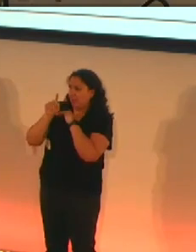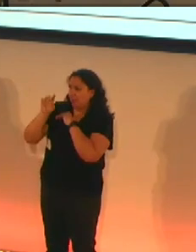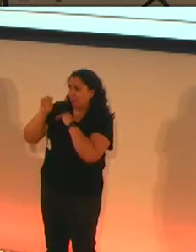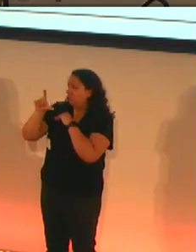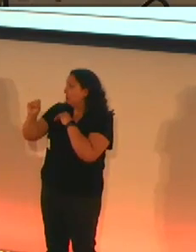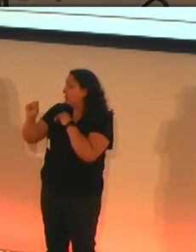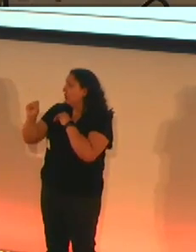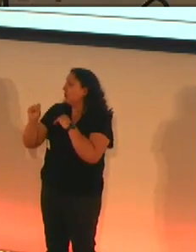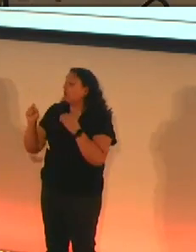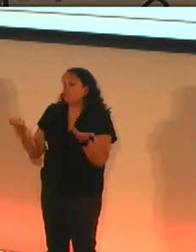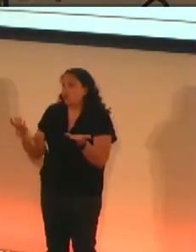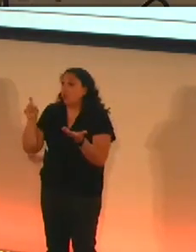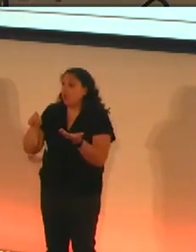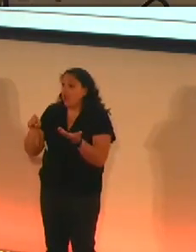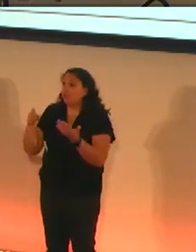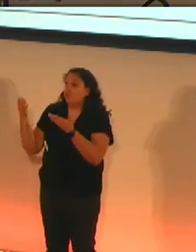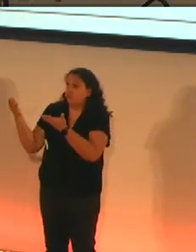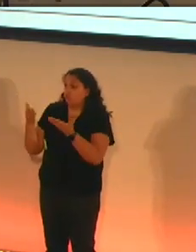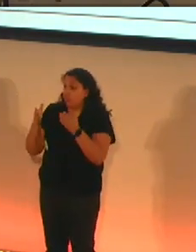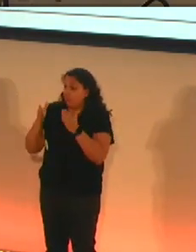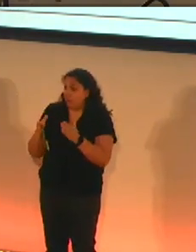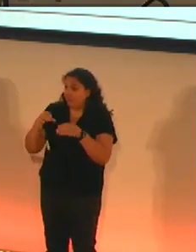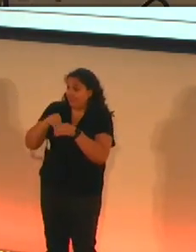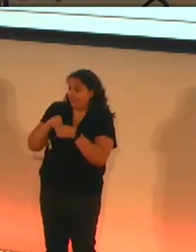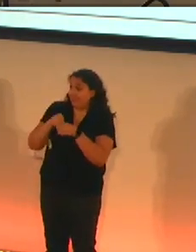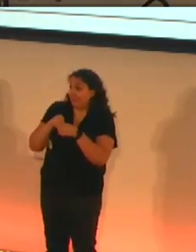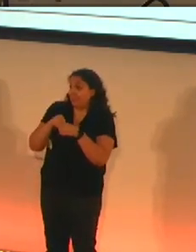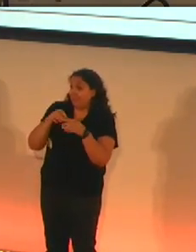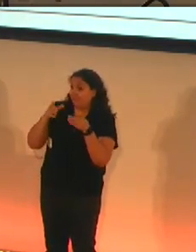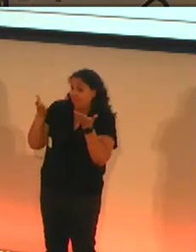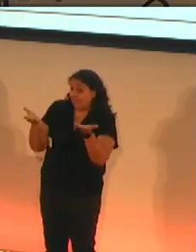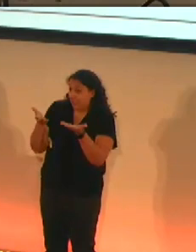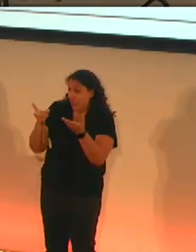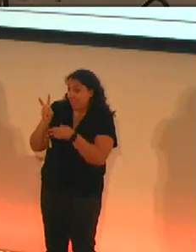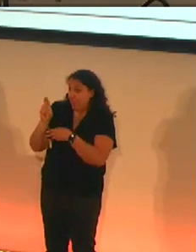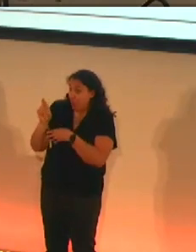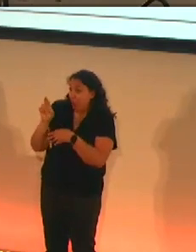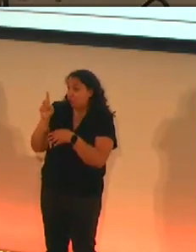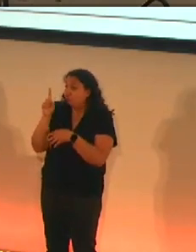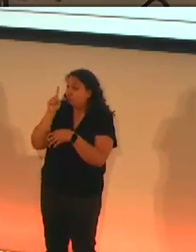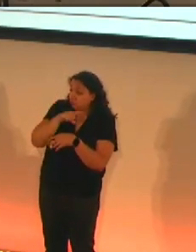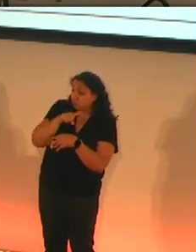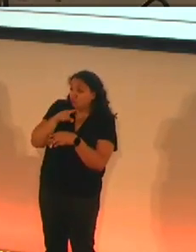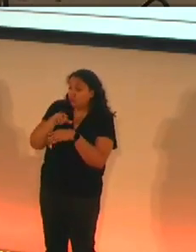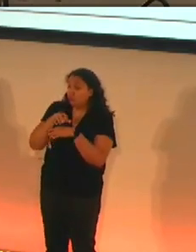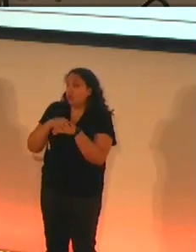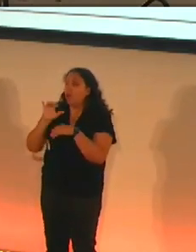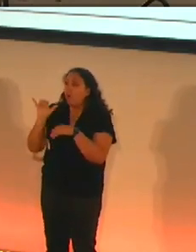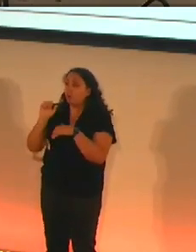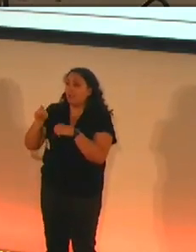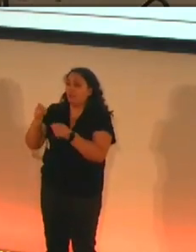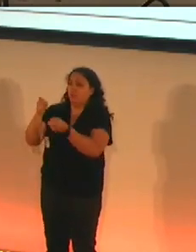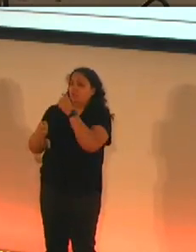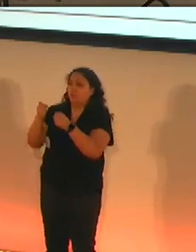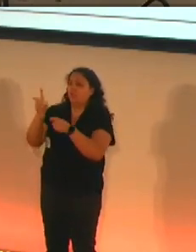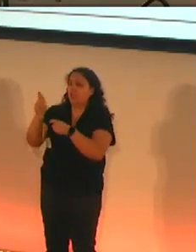not only did we need to bring people in person and give them a VR situation, a VR simulation, but we also needed to make a custom VR